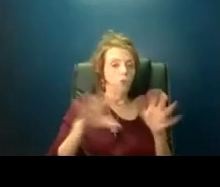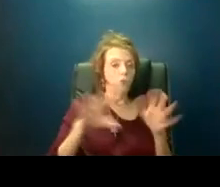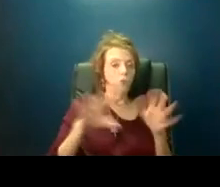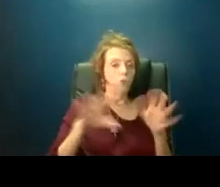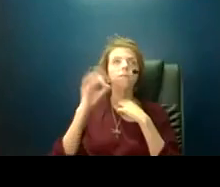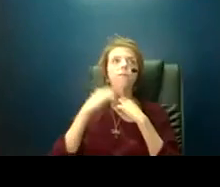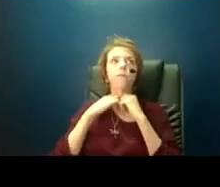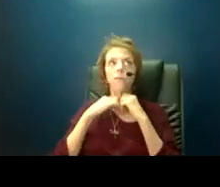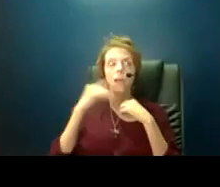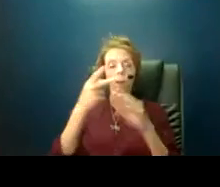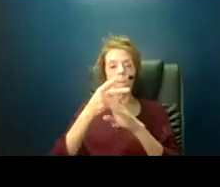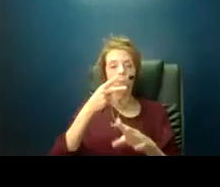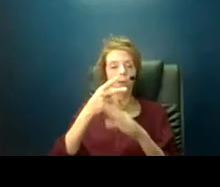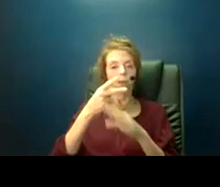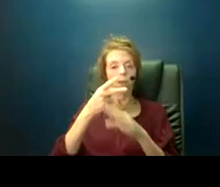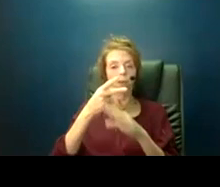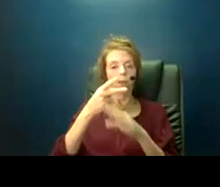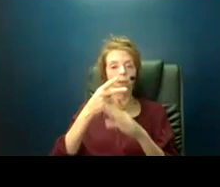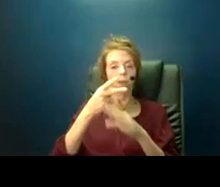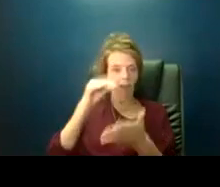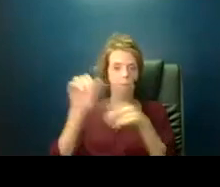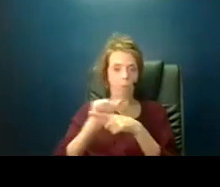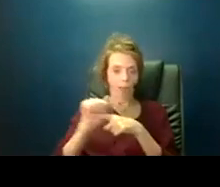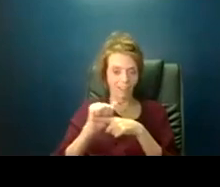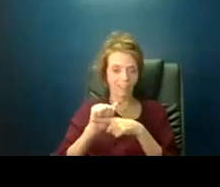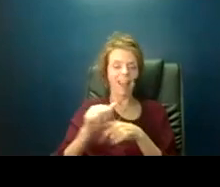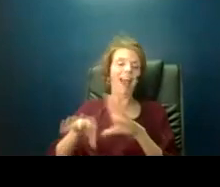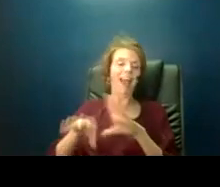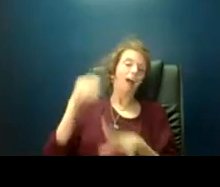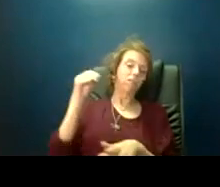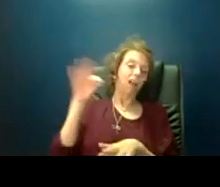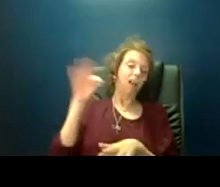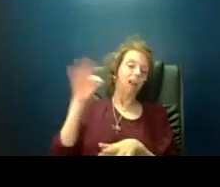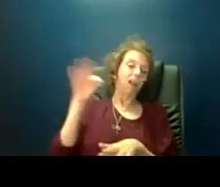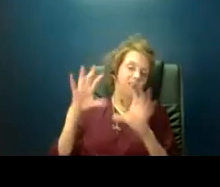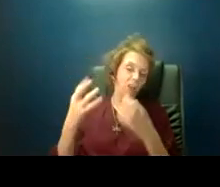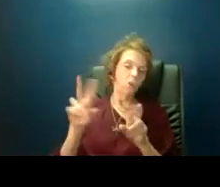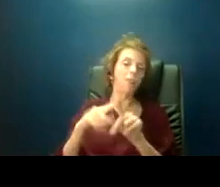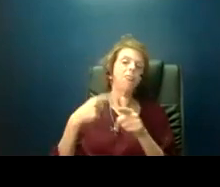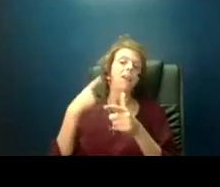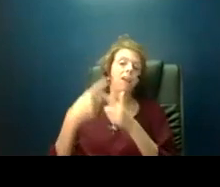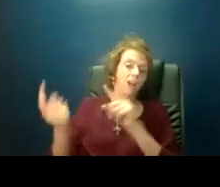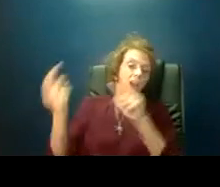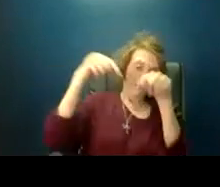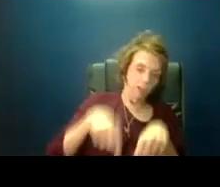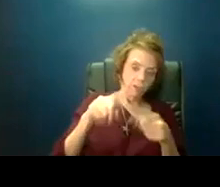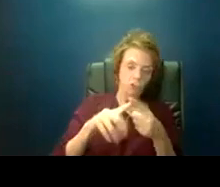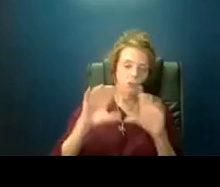that precursor learning and practicing outside of the classroom, then coming into the classroom for more